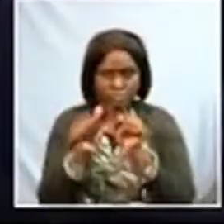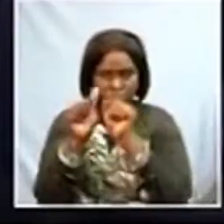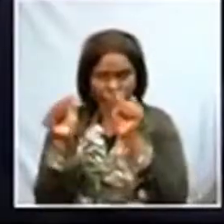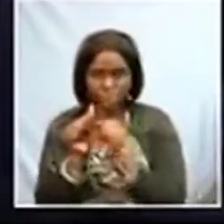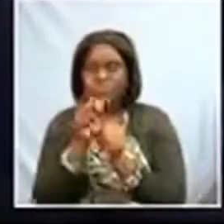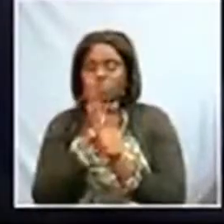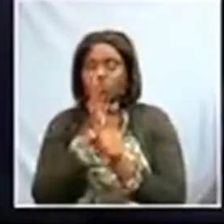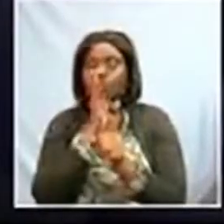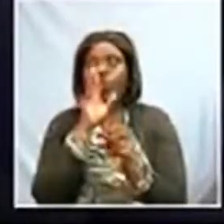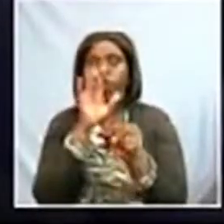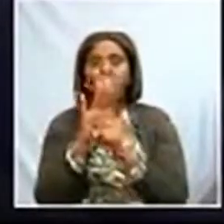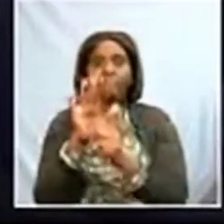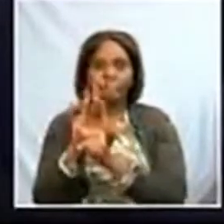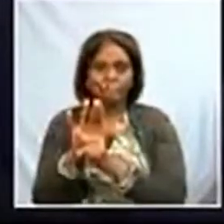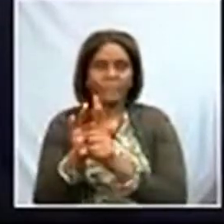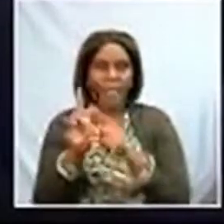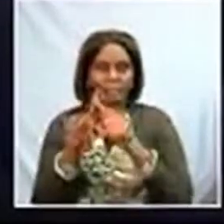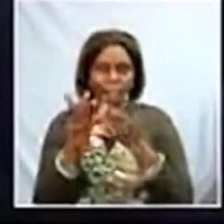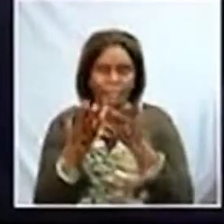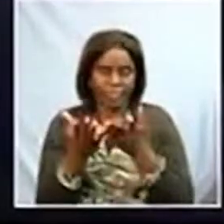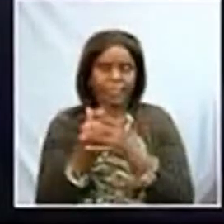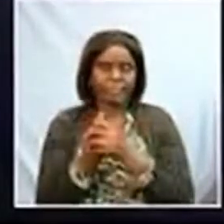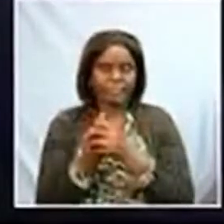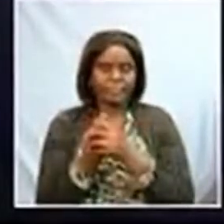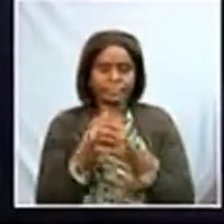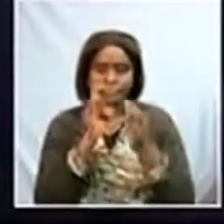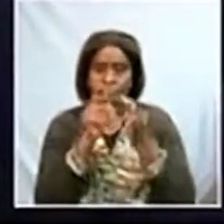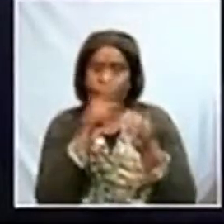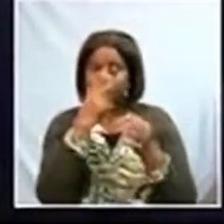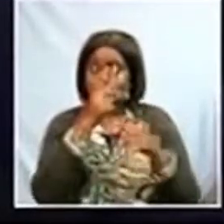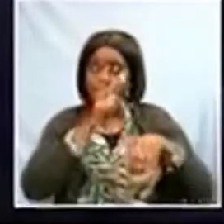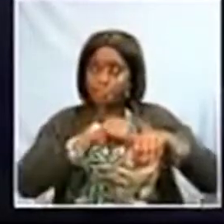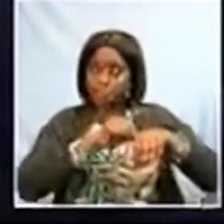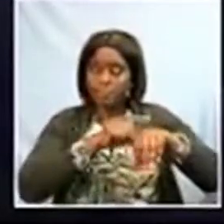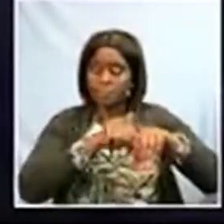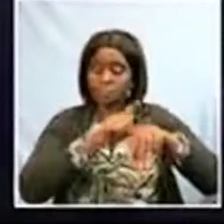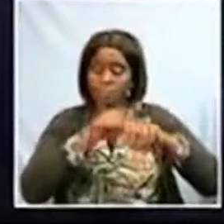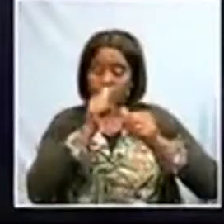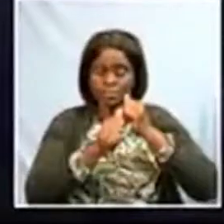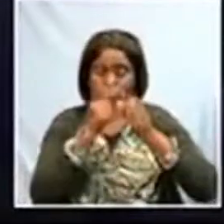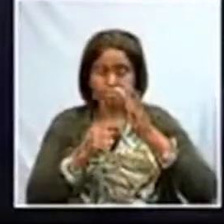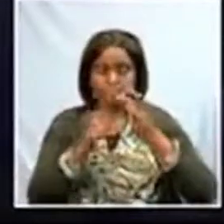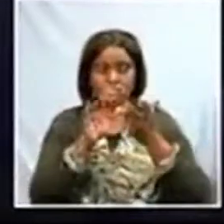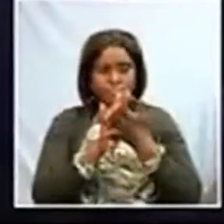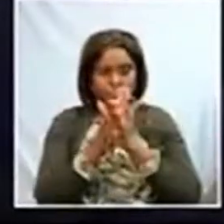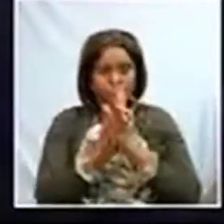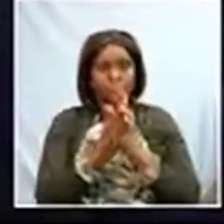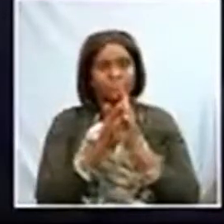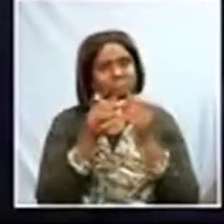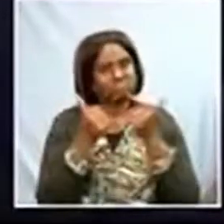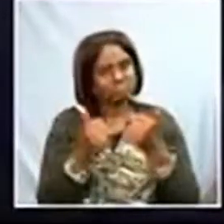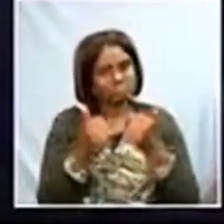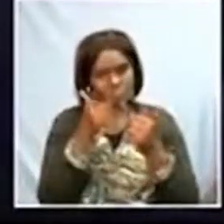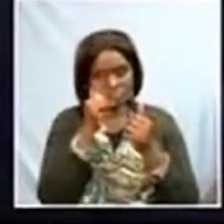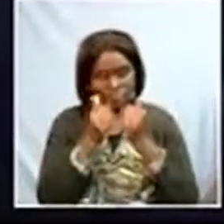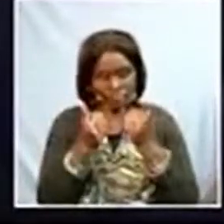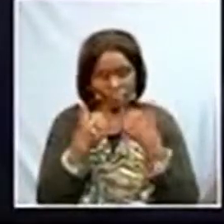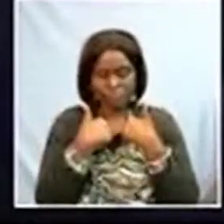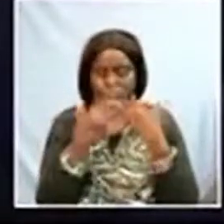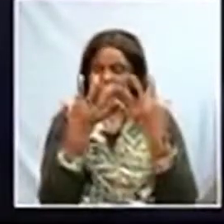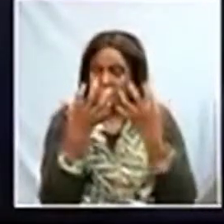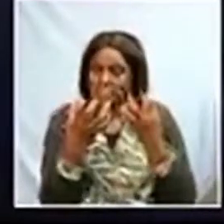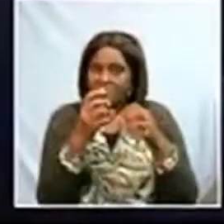waterlogged. But if we look at the time period, that no longer becomes valid because now you have a dry